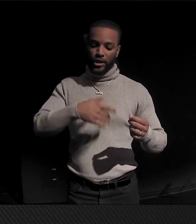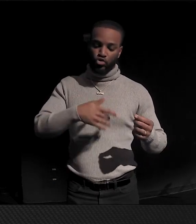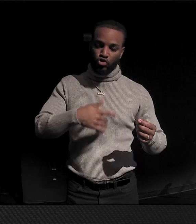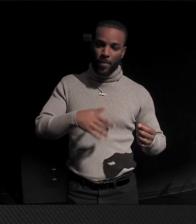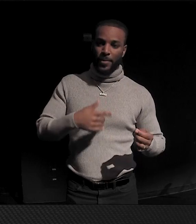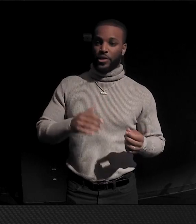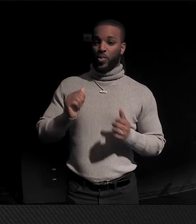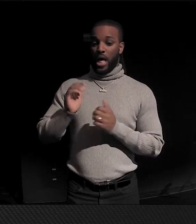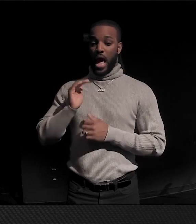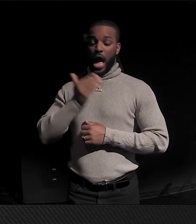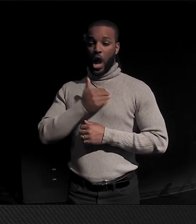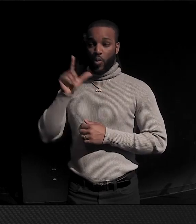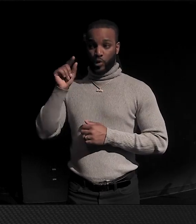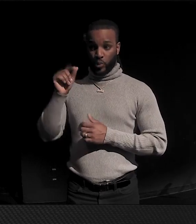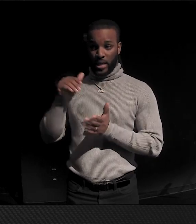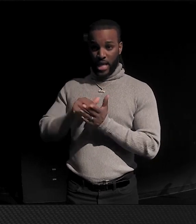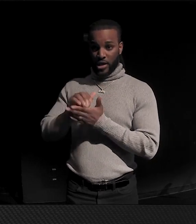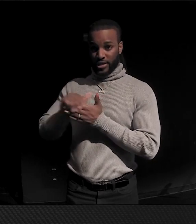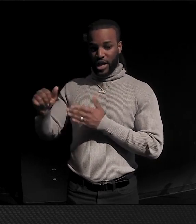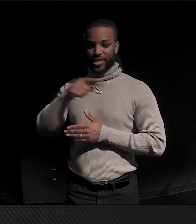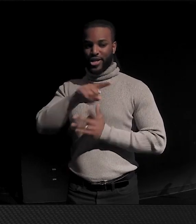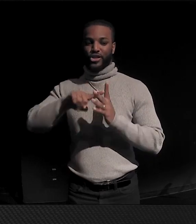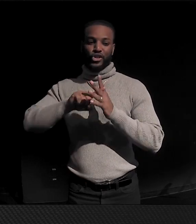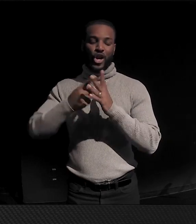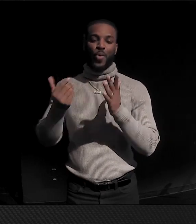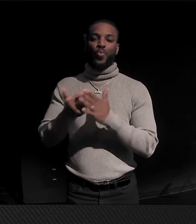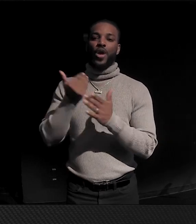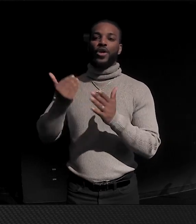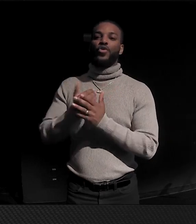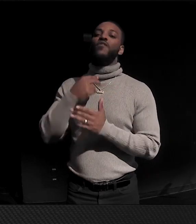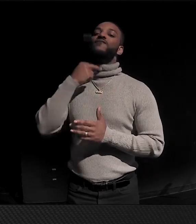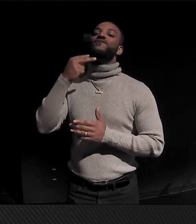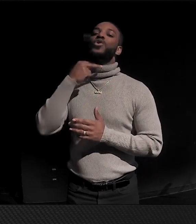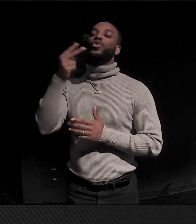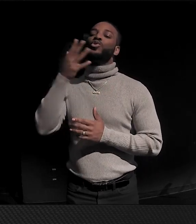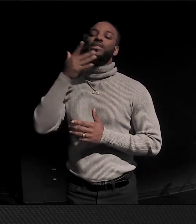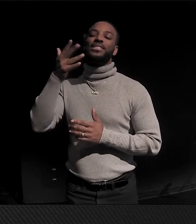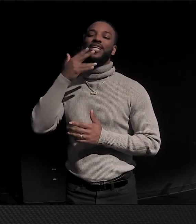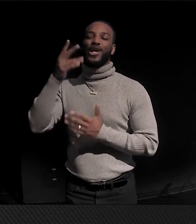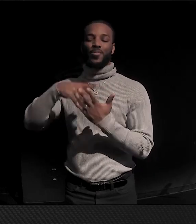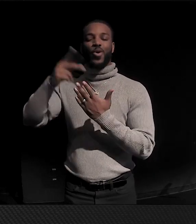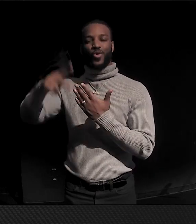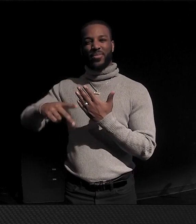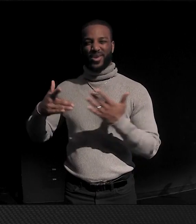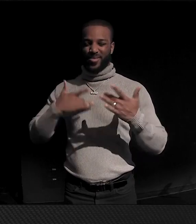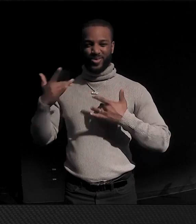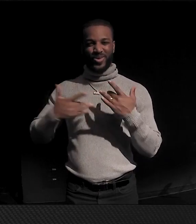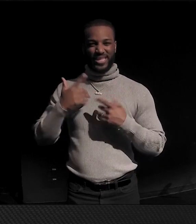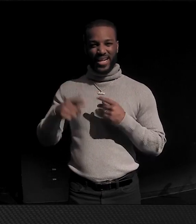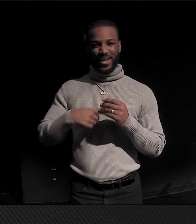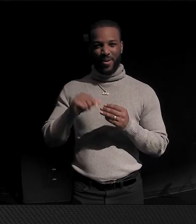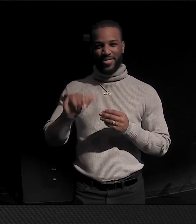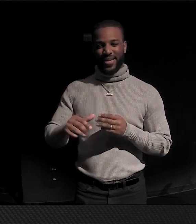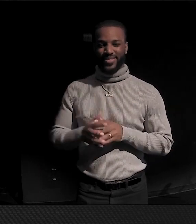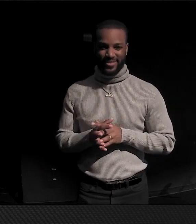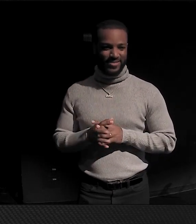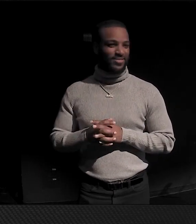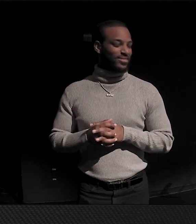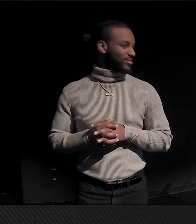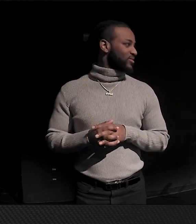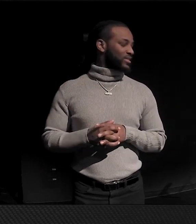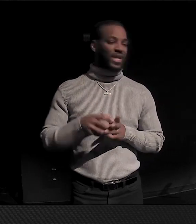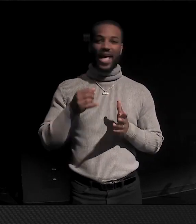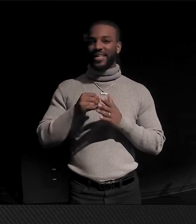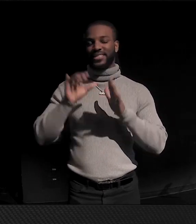our $20,000, they're gonna start a brand new vocal music program. I am so excited about that. Amazing. It